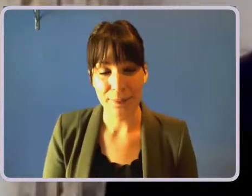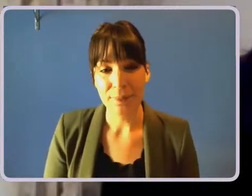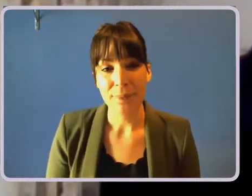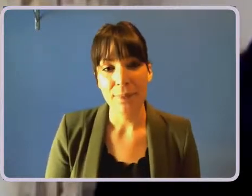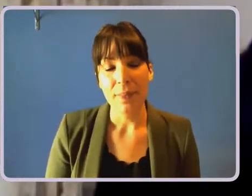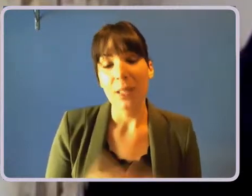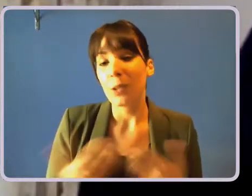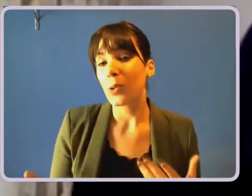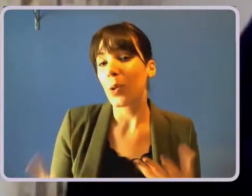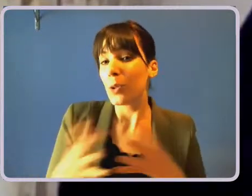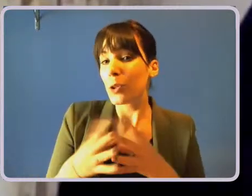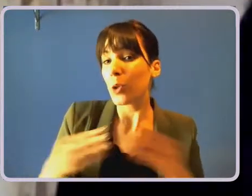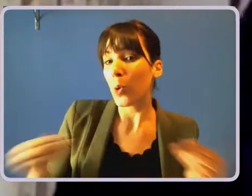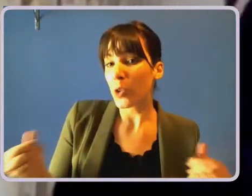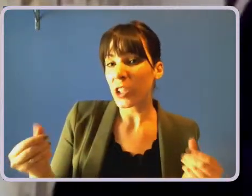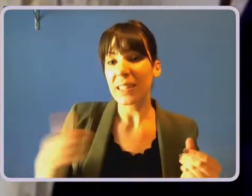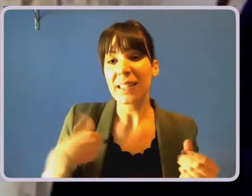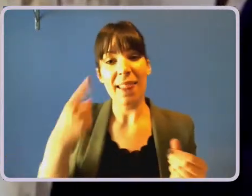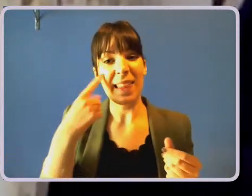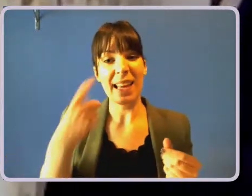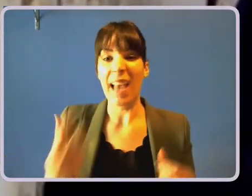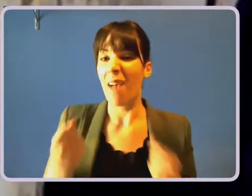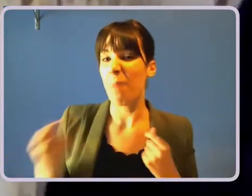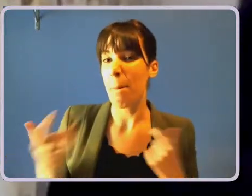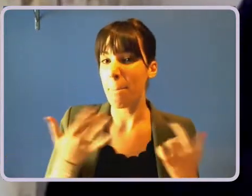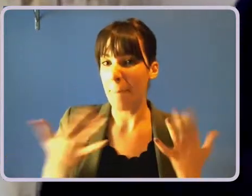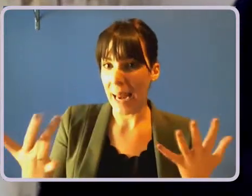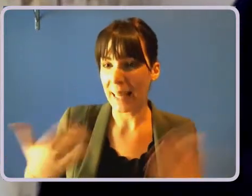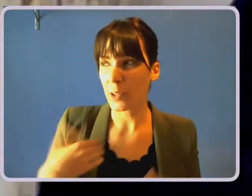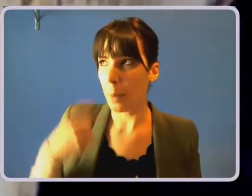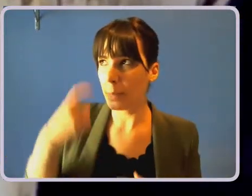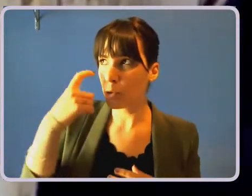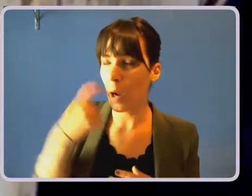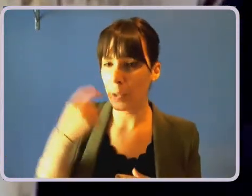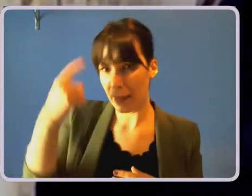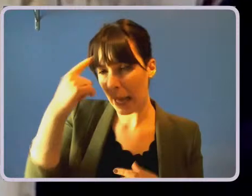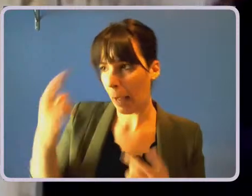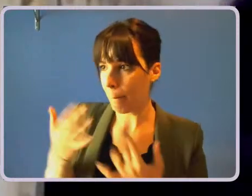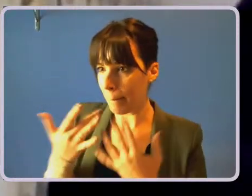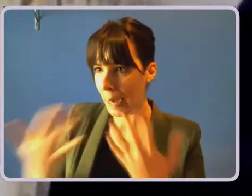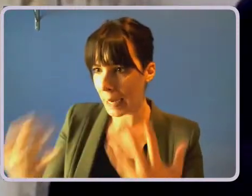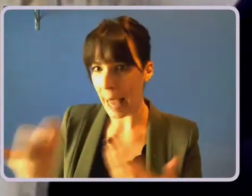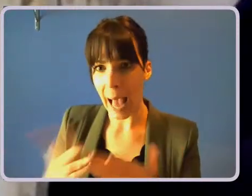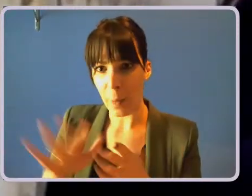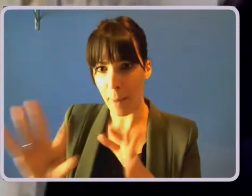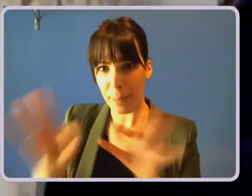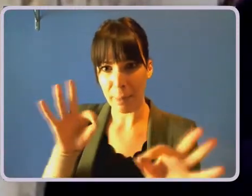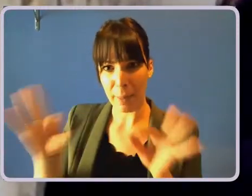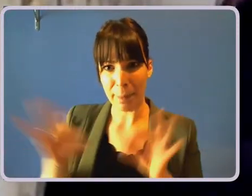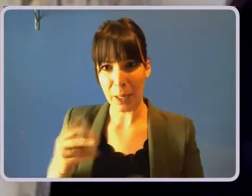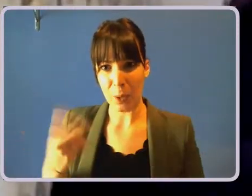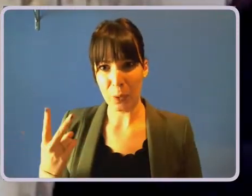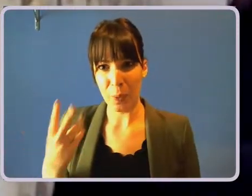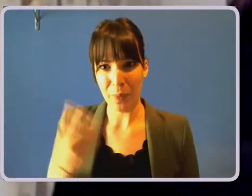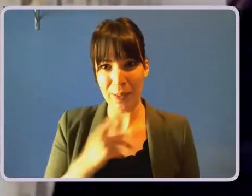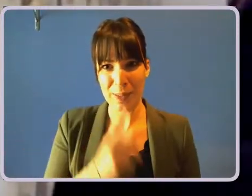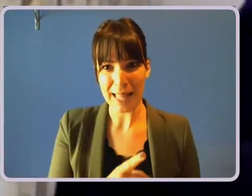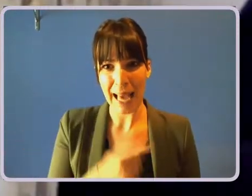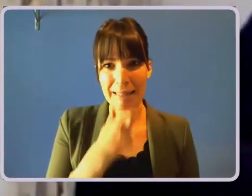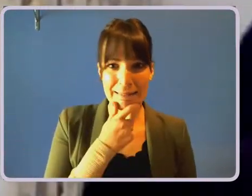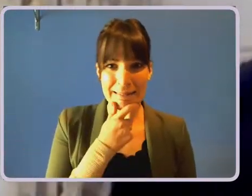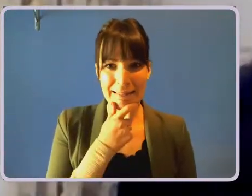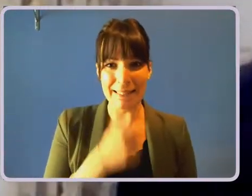there are many, and I think you said 2 to 3. So now I'm thinking, oh gosh, how do I fit this in? For me, I think